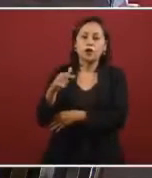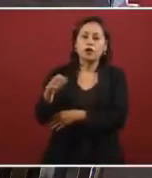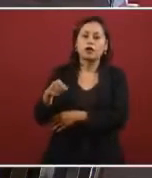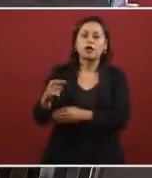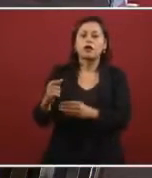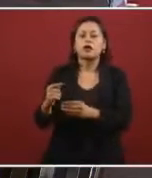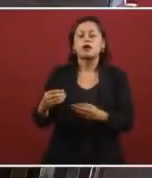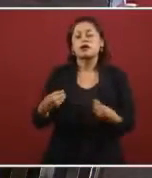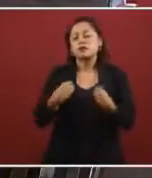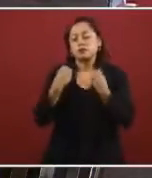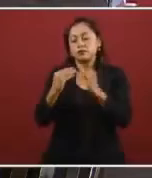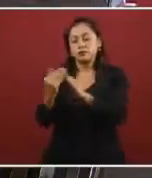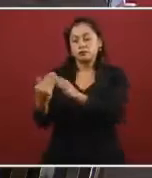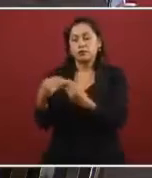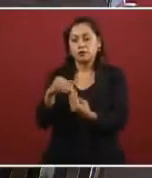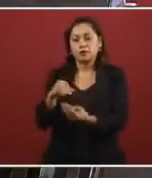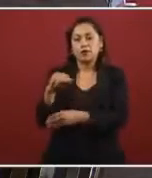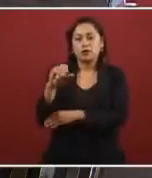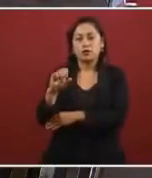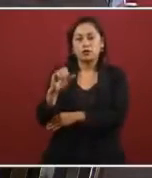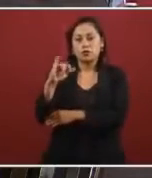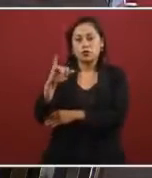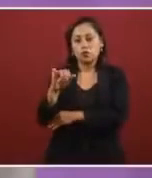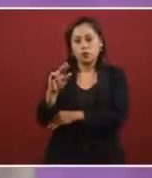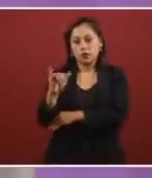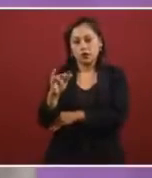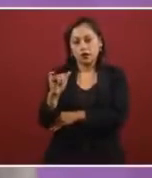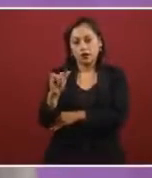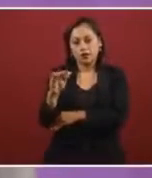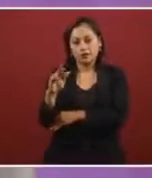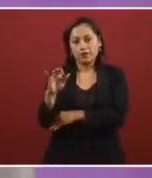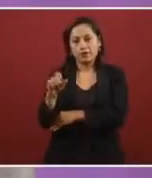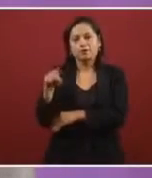So there's quite a few on that list.